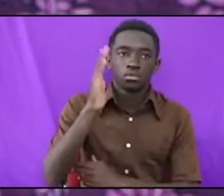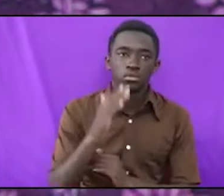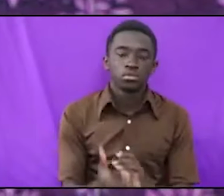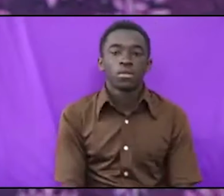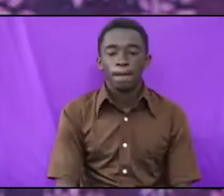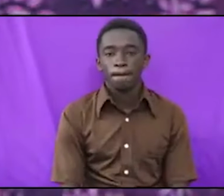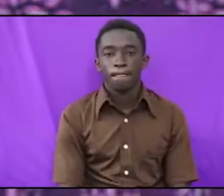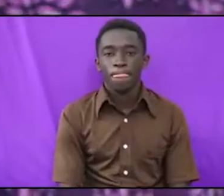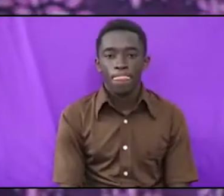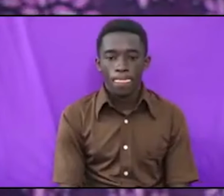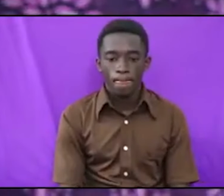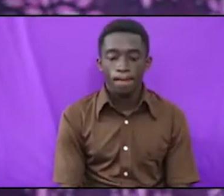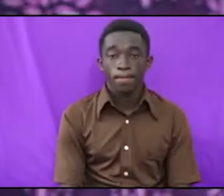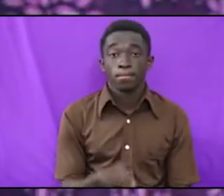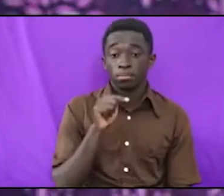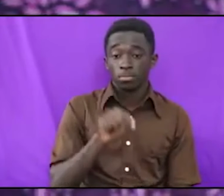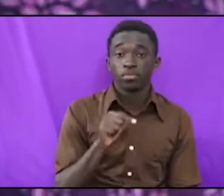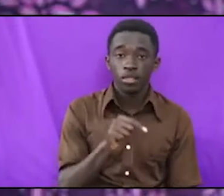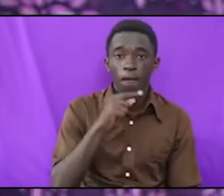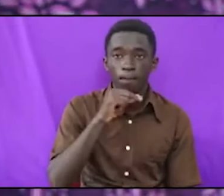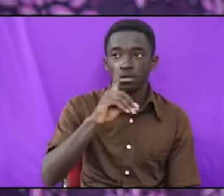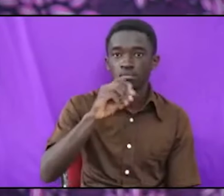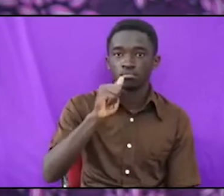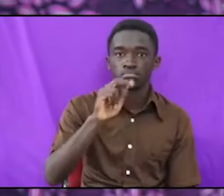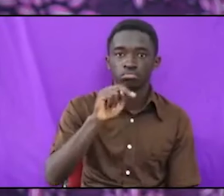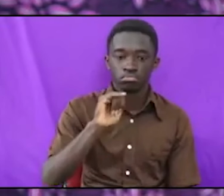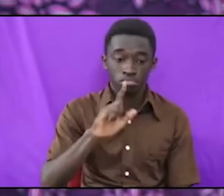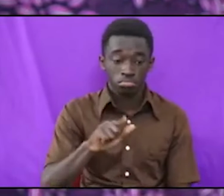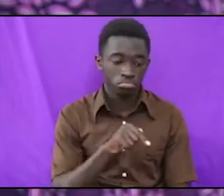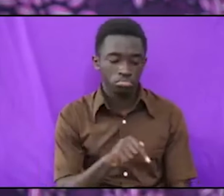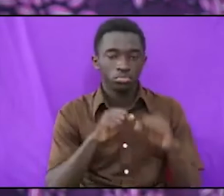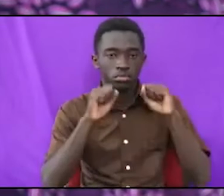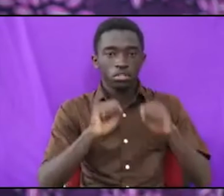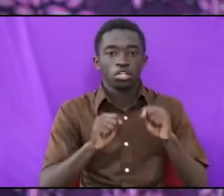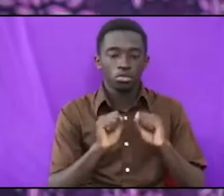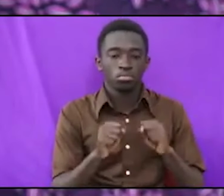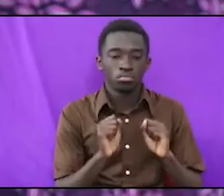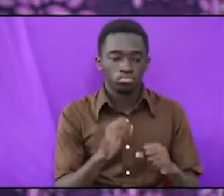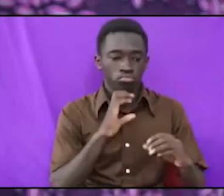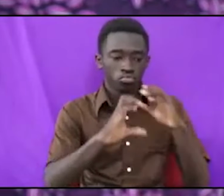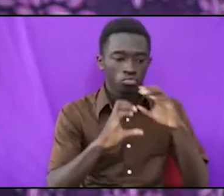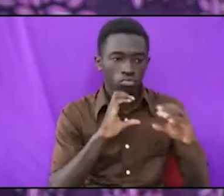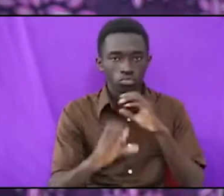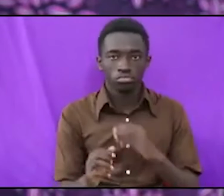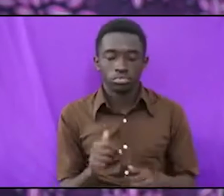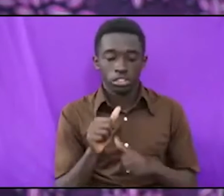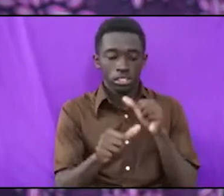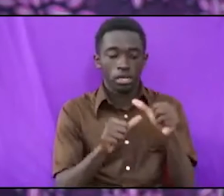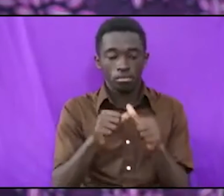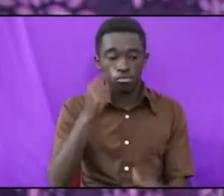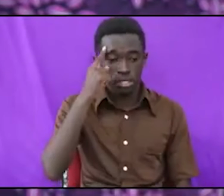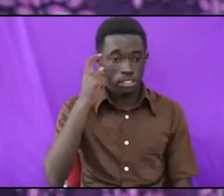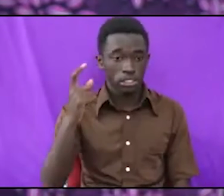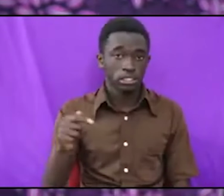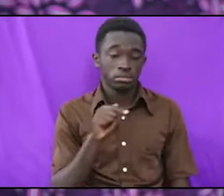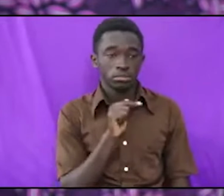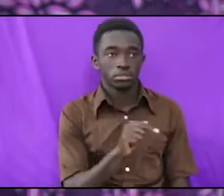So Daniel is able to interpret the dream that God had given.